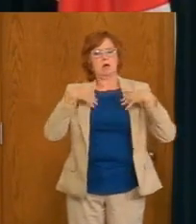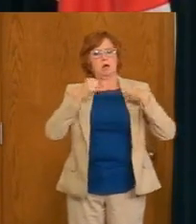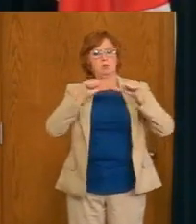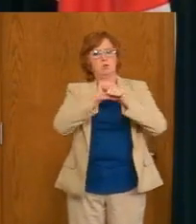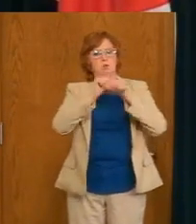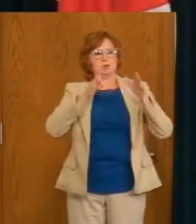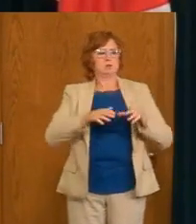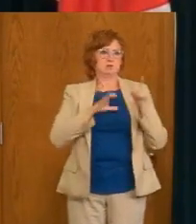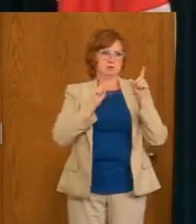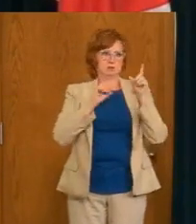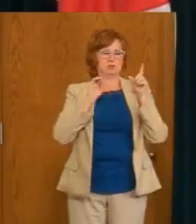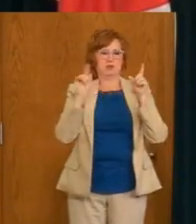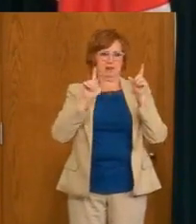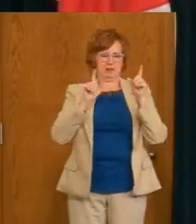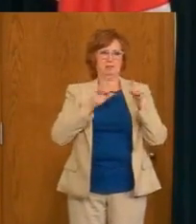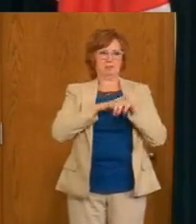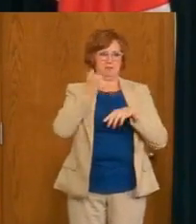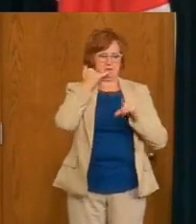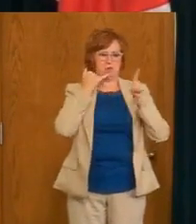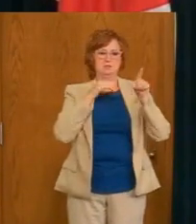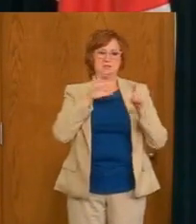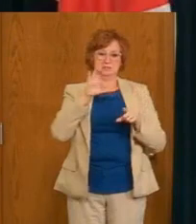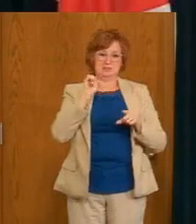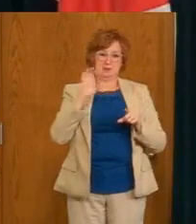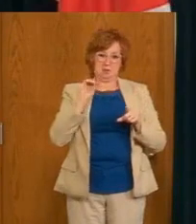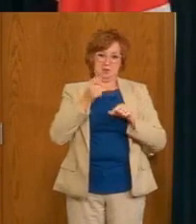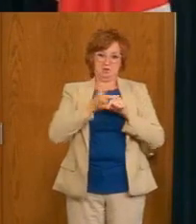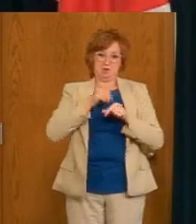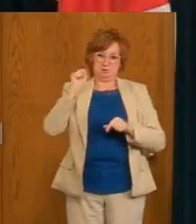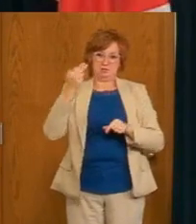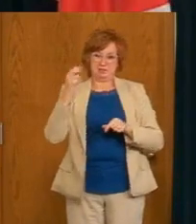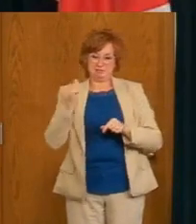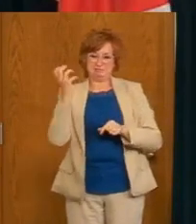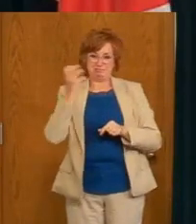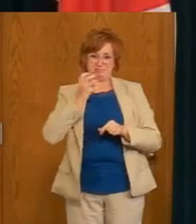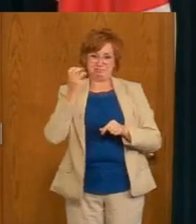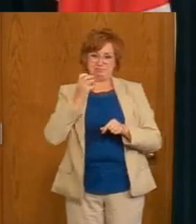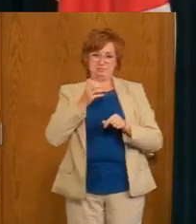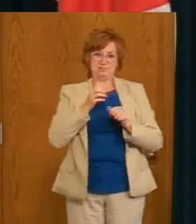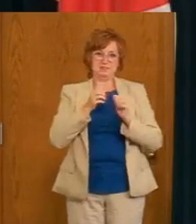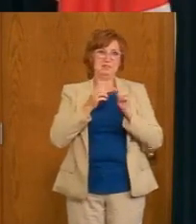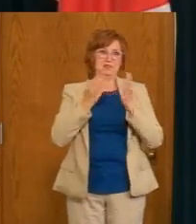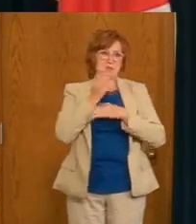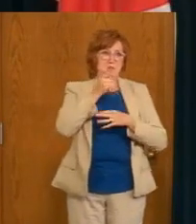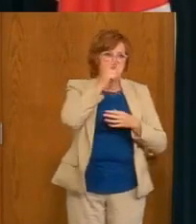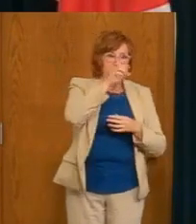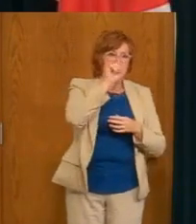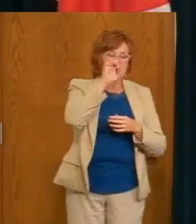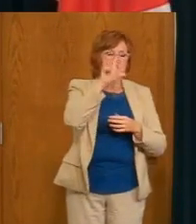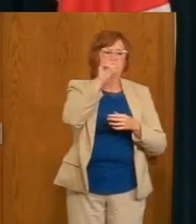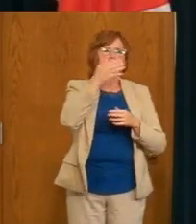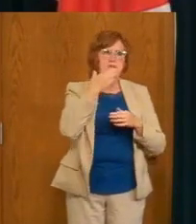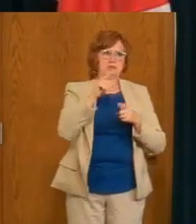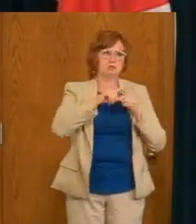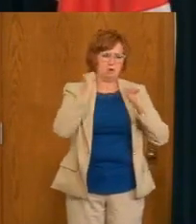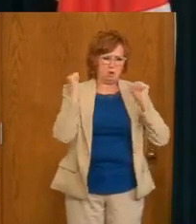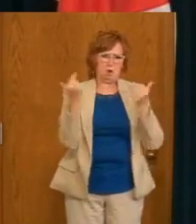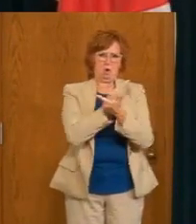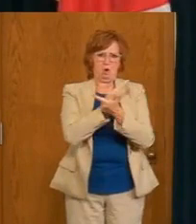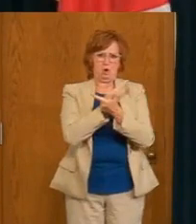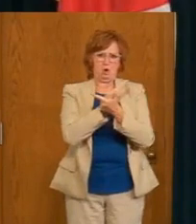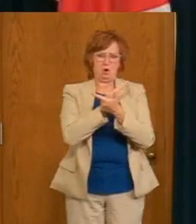And Scott is on the phone, Scott Livingston, the CEO of our Saskatchewan Health Authority. Through you, thank you to everyone that is working at the